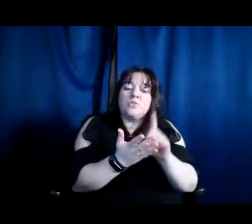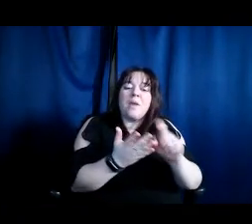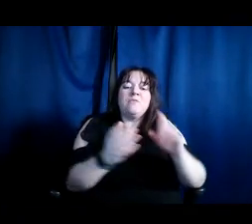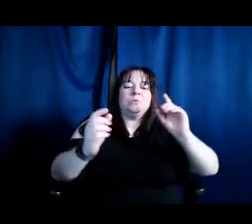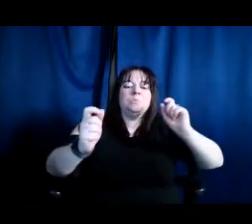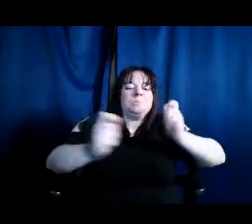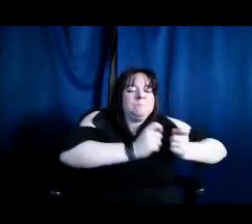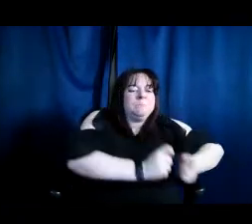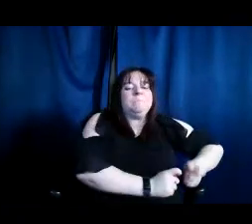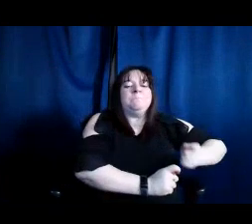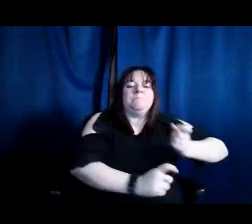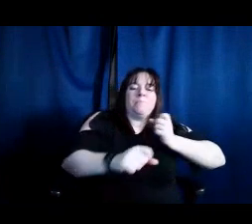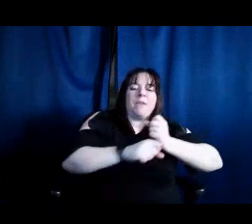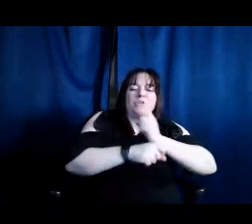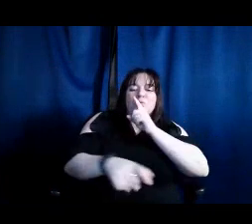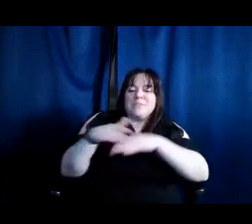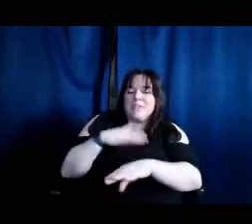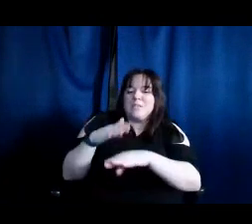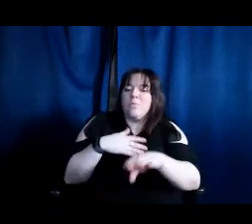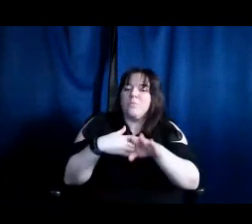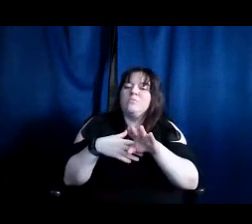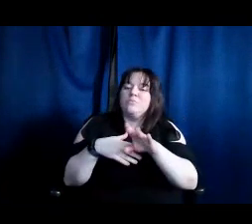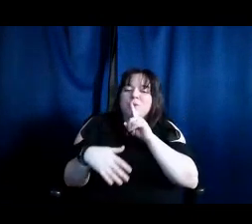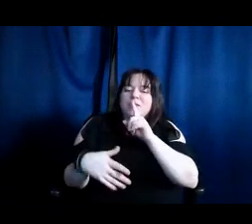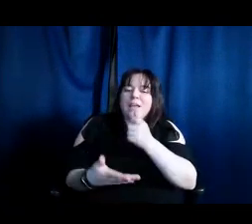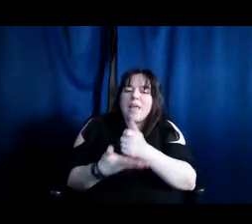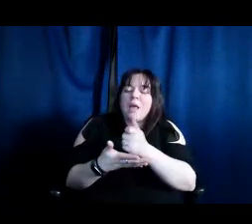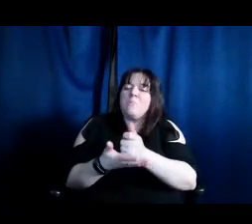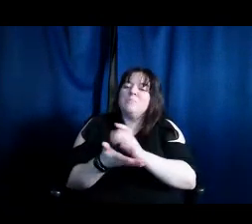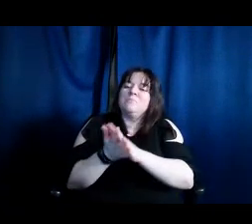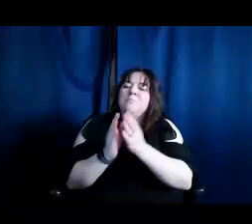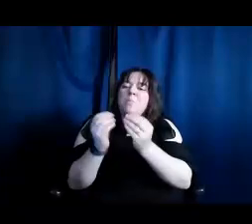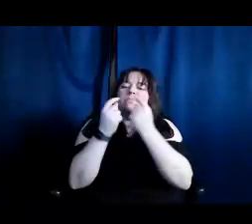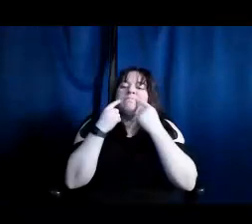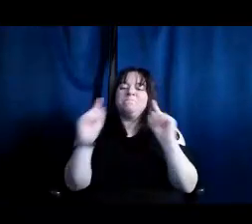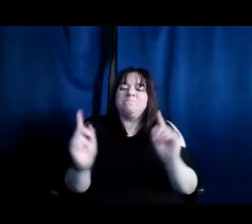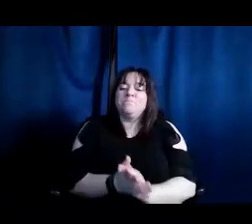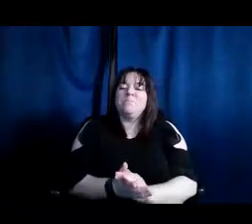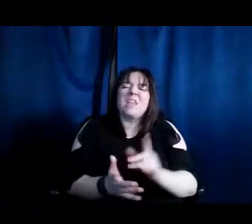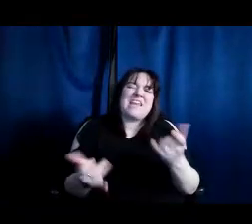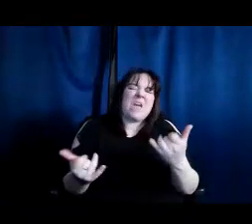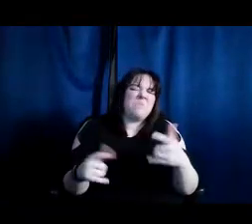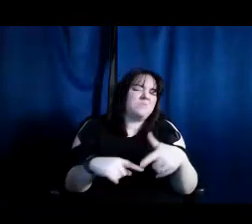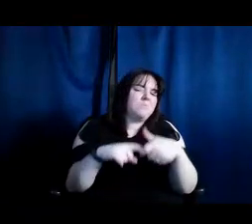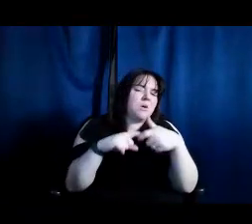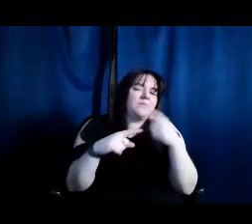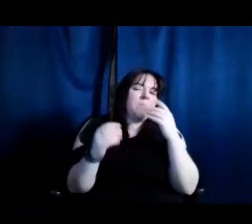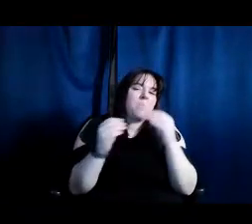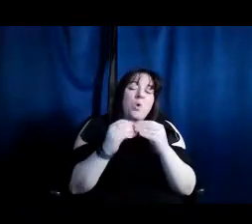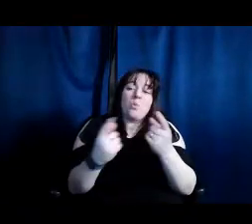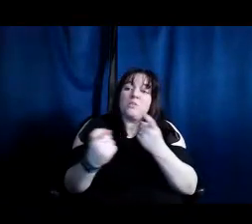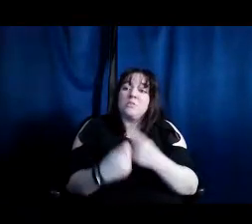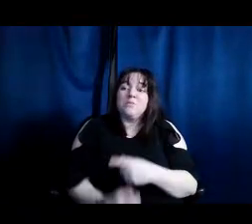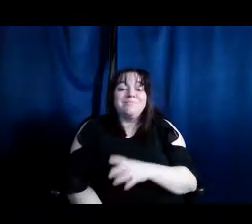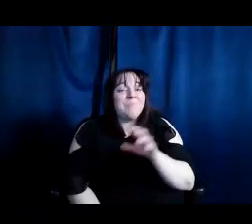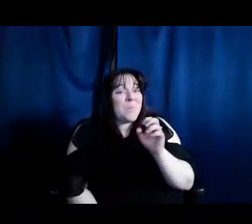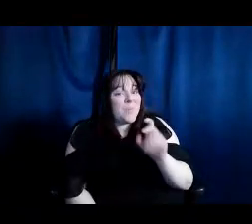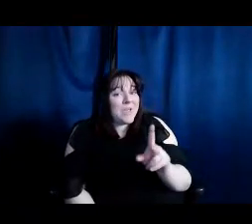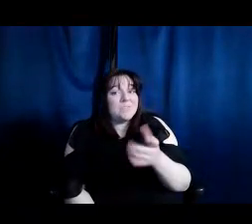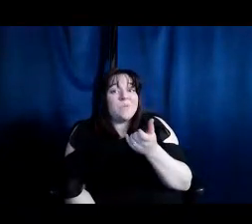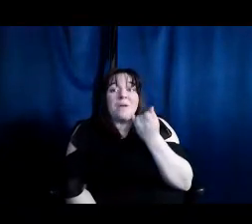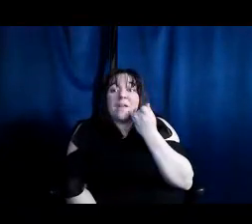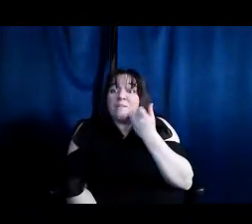Alanna, let's stop one last time for questions. All right, if you'd like to ask a question, please